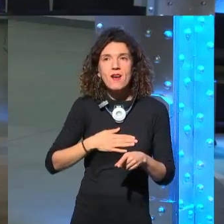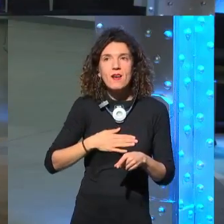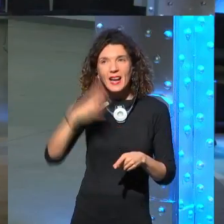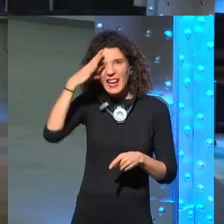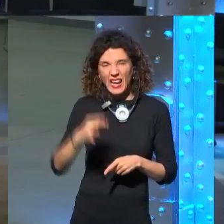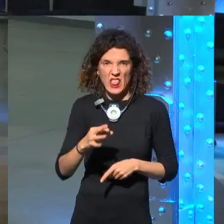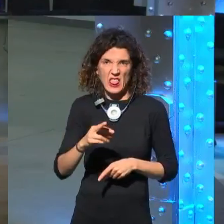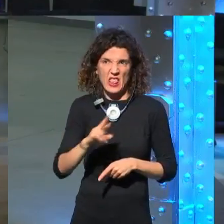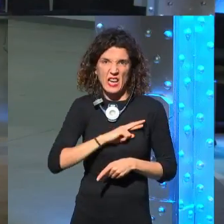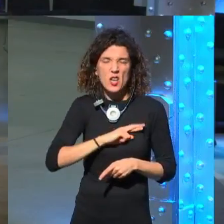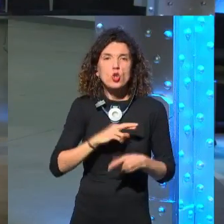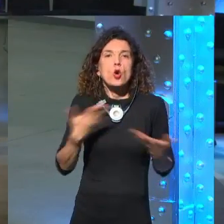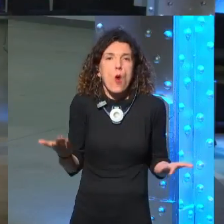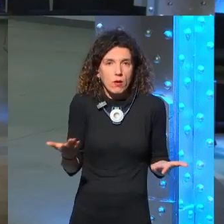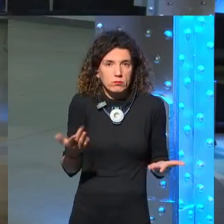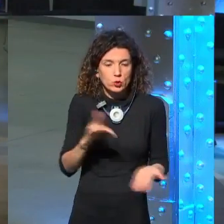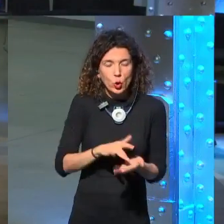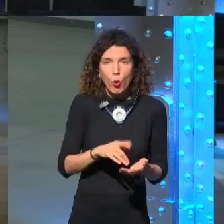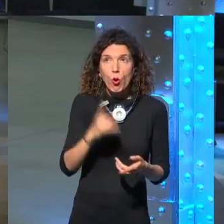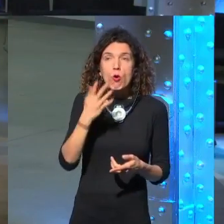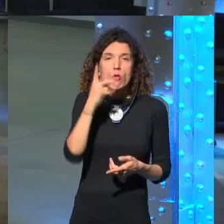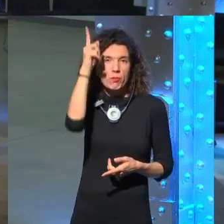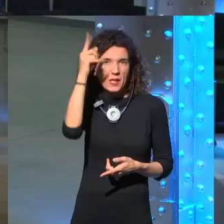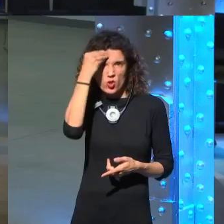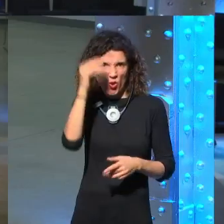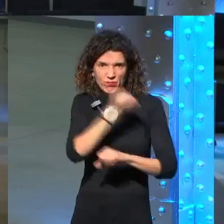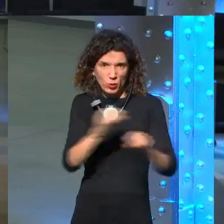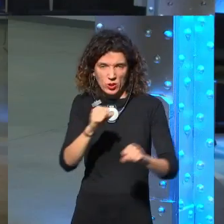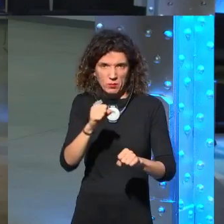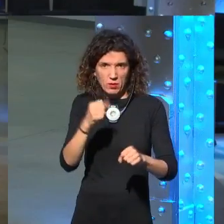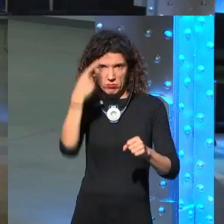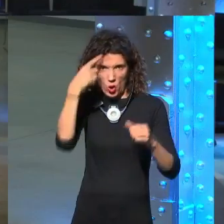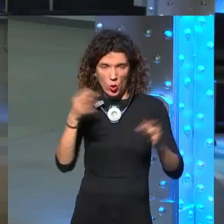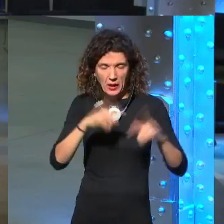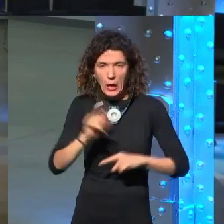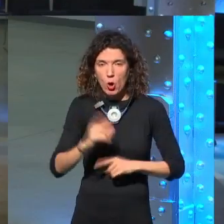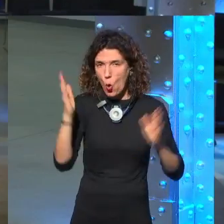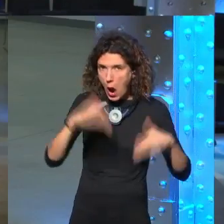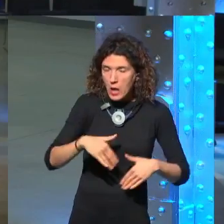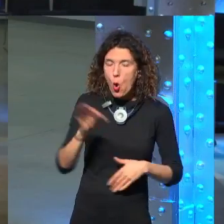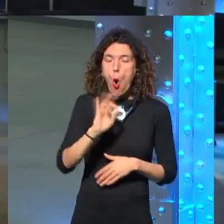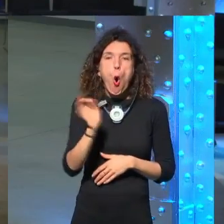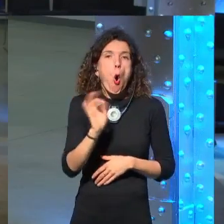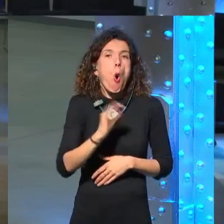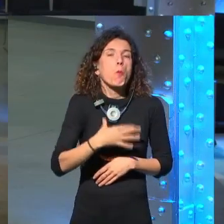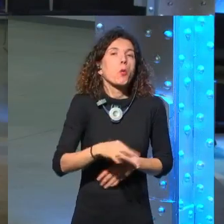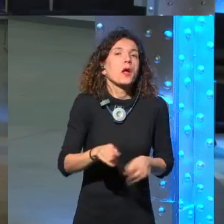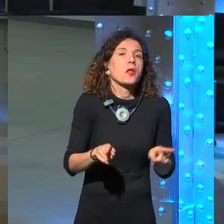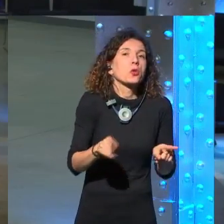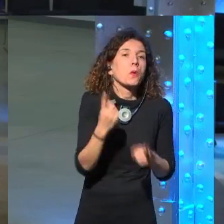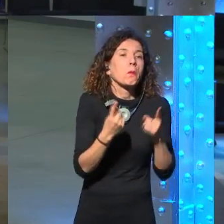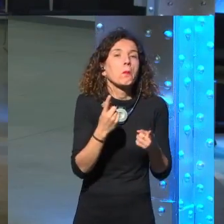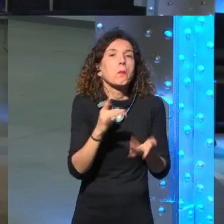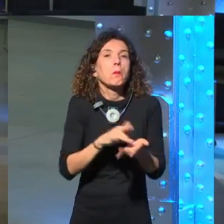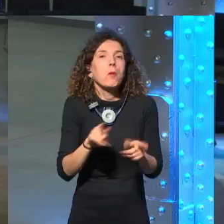atheist like Richard Dawkins, or perhaps I was going to tread a different path? I was quite keen to